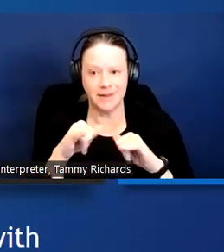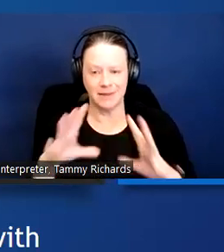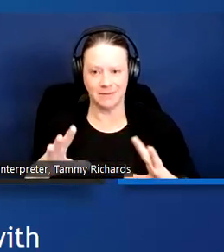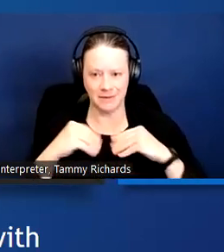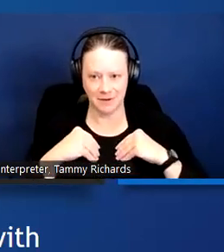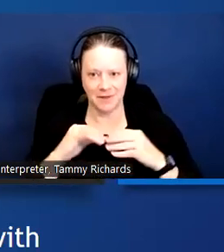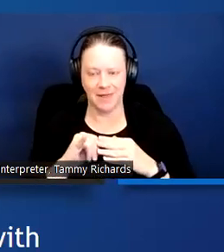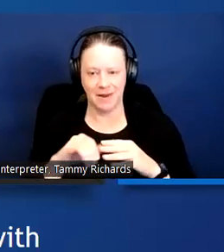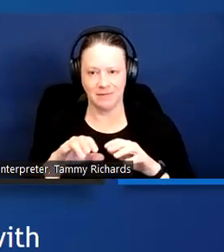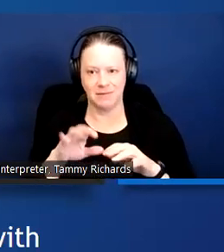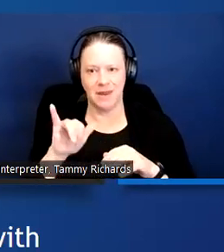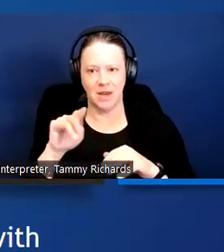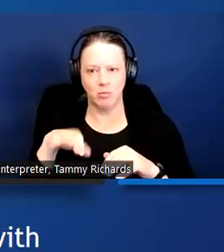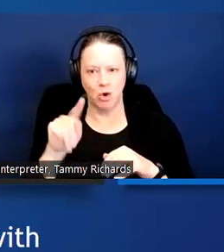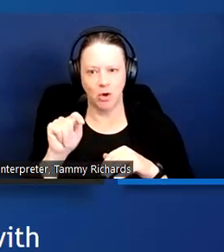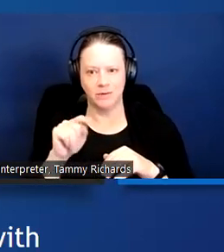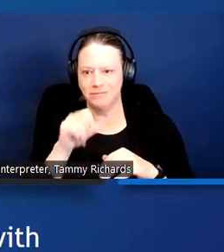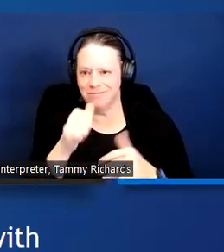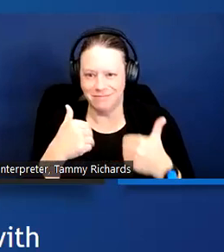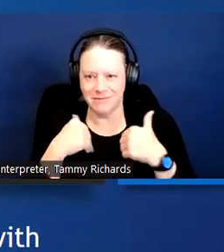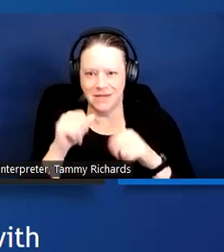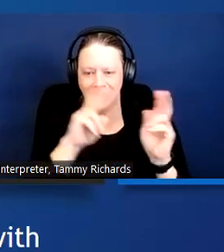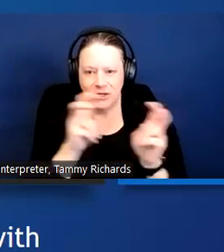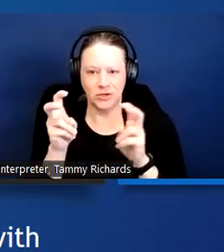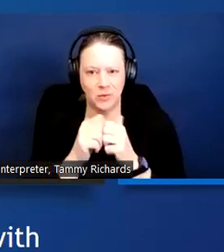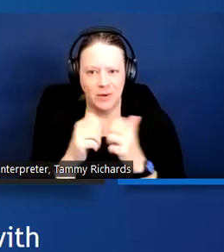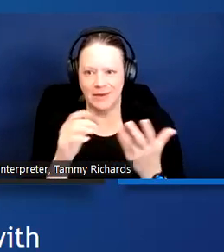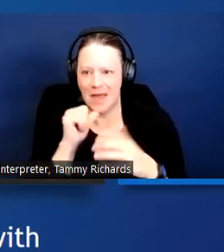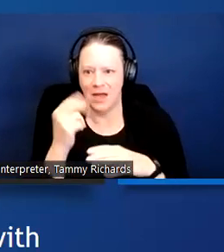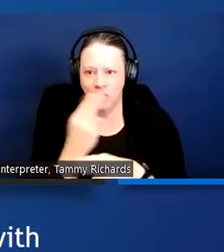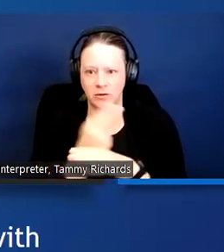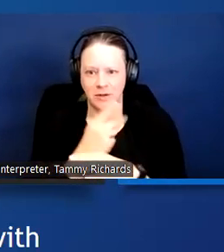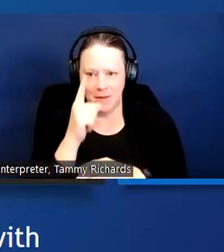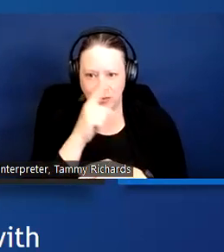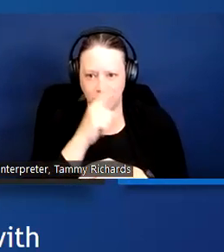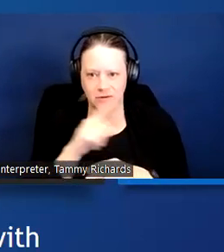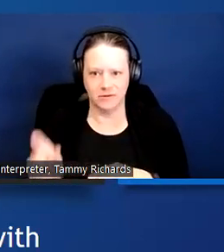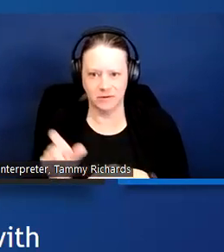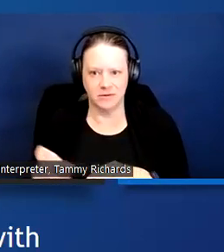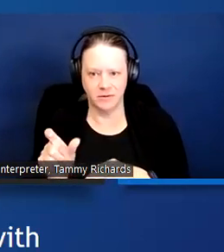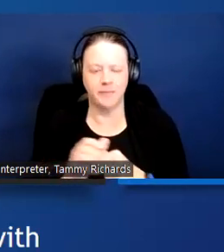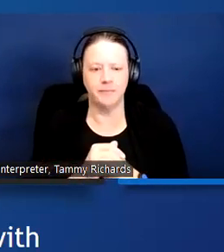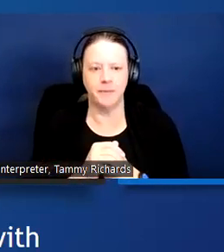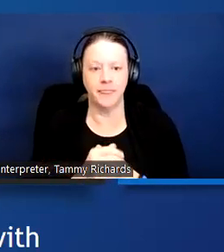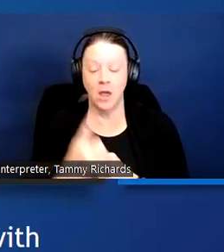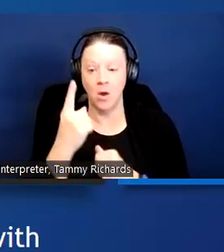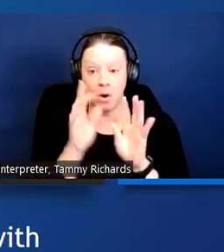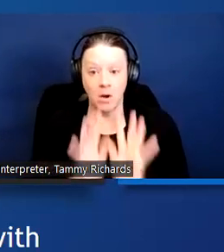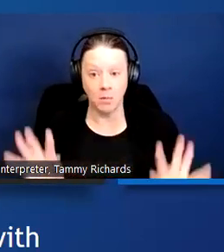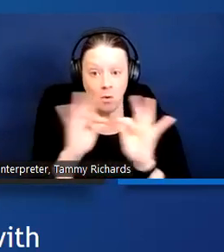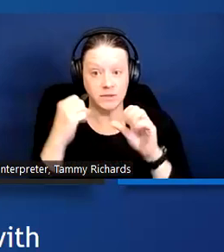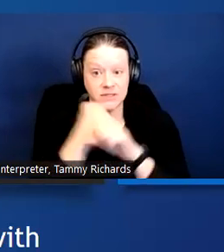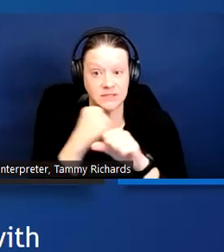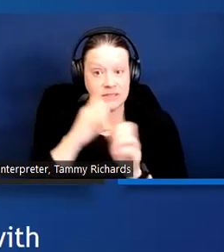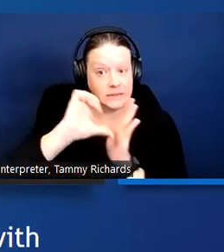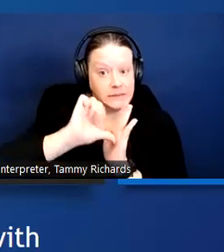that input. It doesn't have issues with not using the mouse. One important statistic to